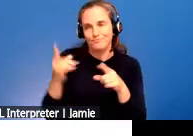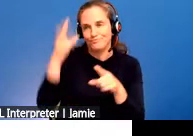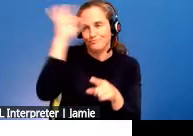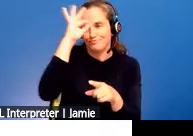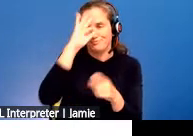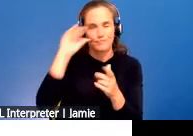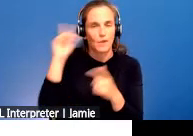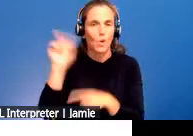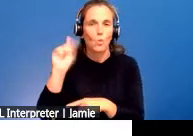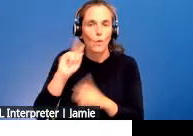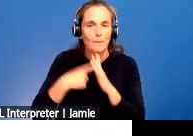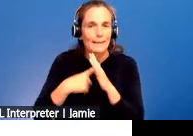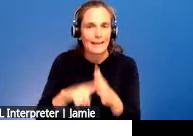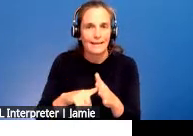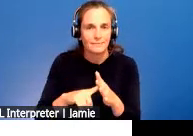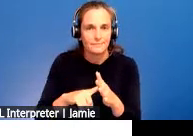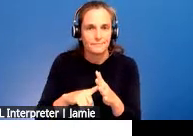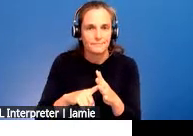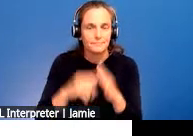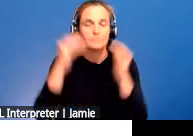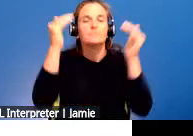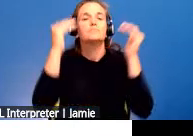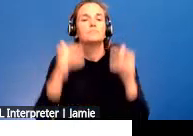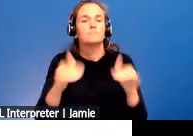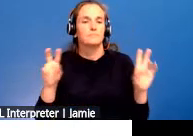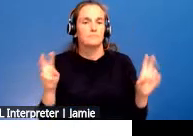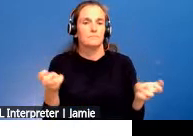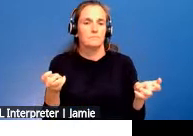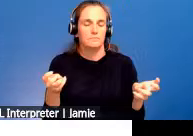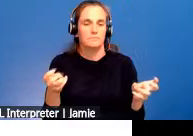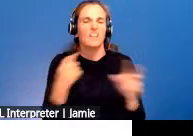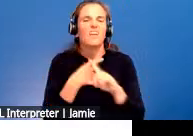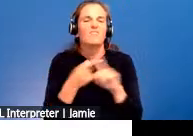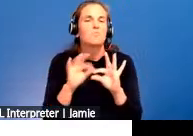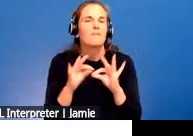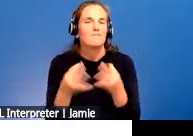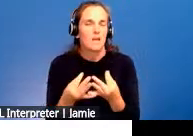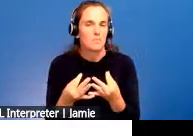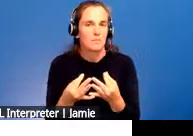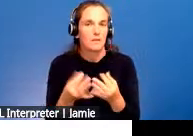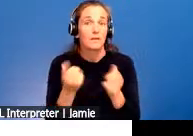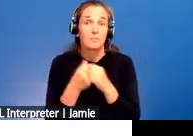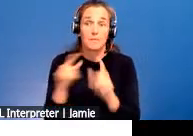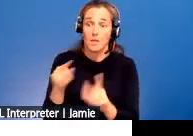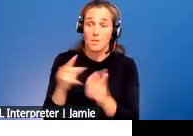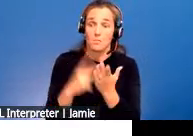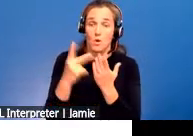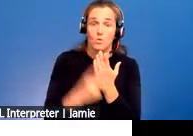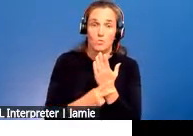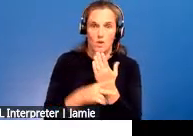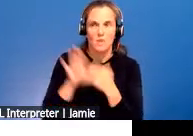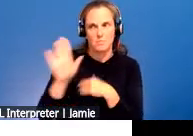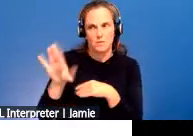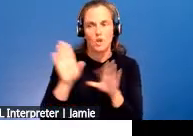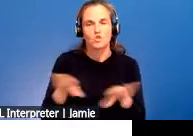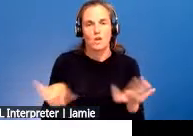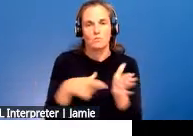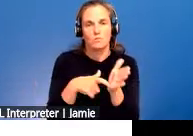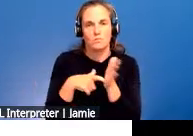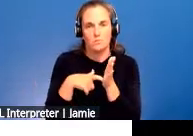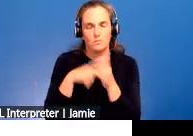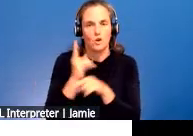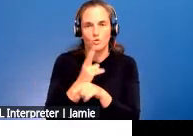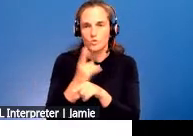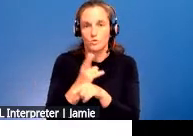begin. The other quote was from a family member about a program that their child had to use that was not set up for a